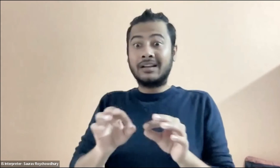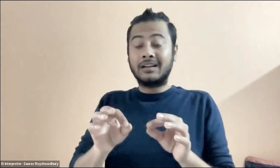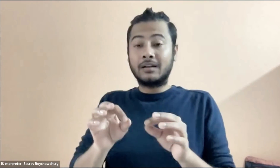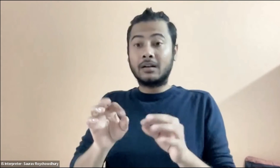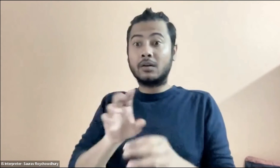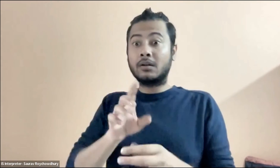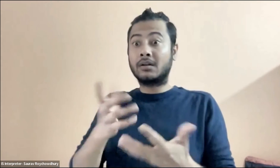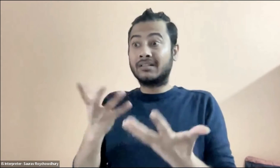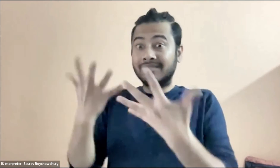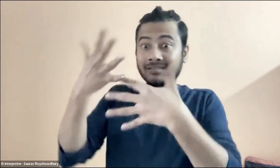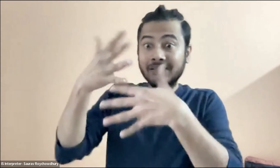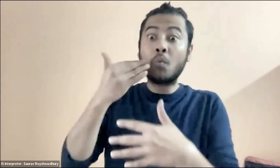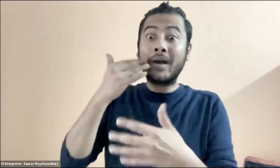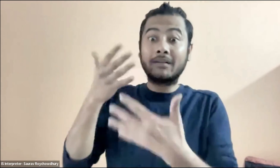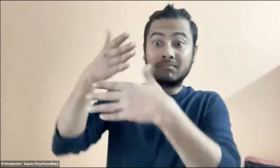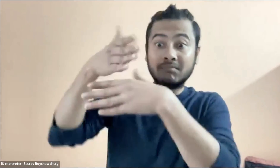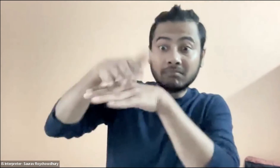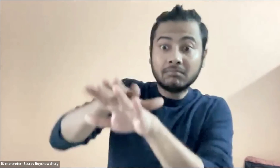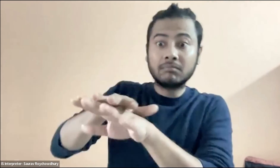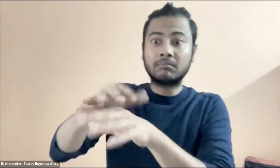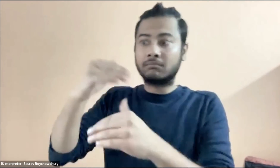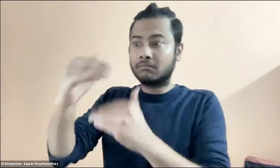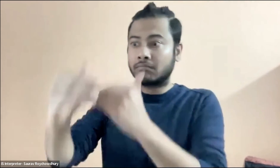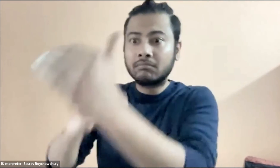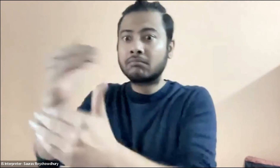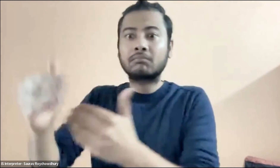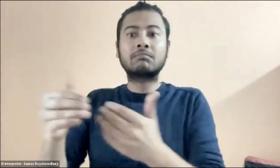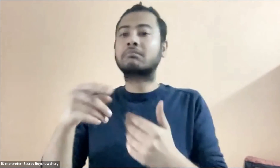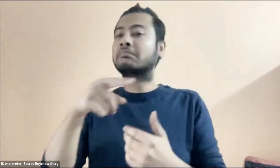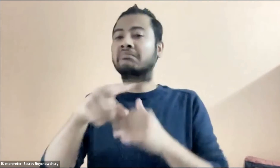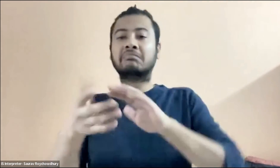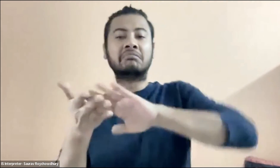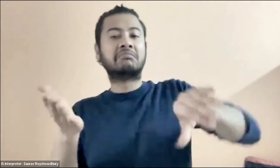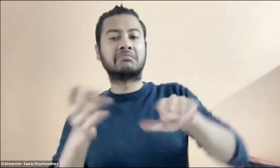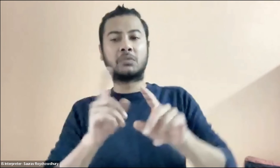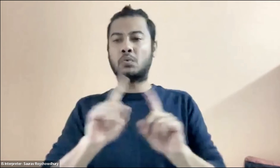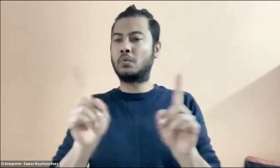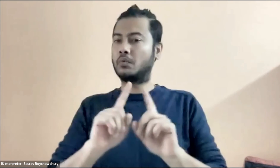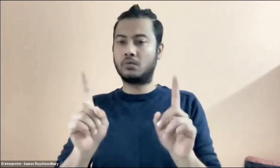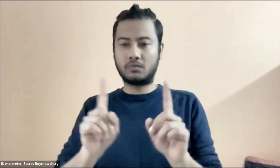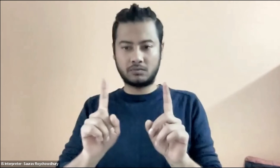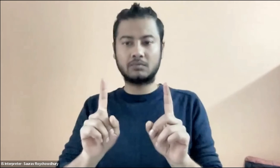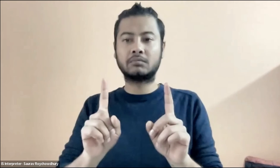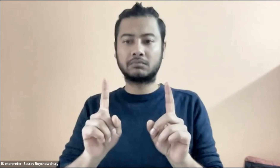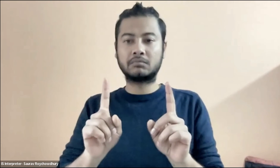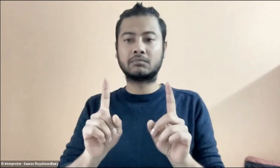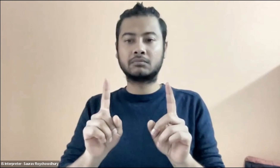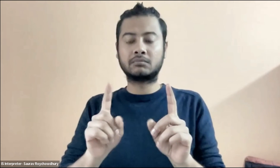institutionalized. And then I think some of the other discussions around,